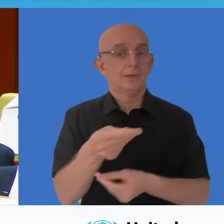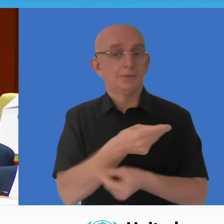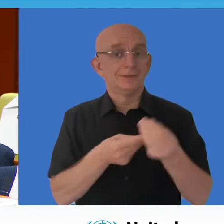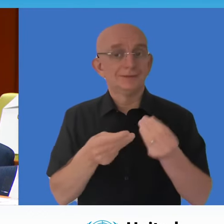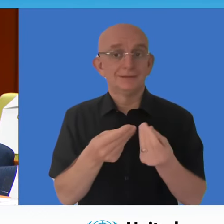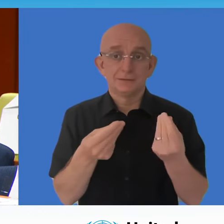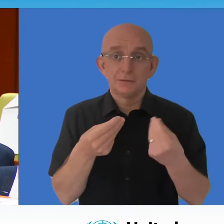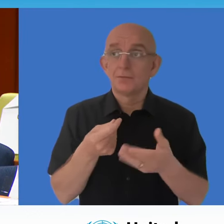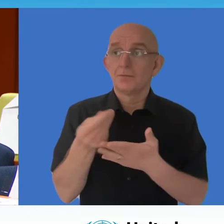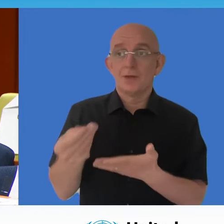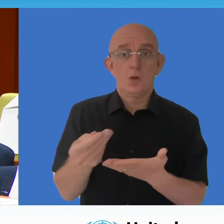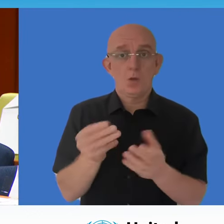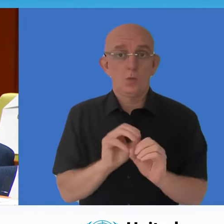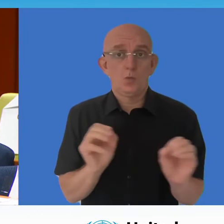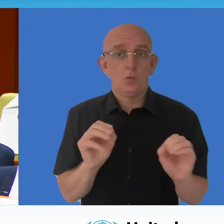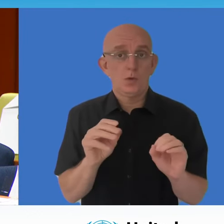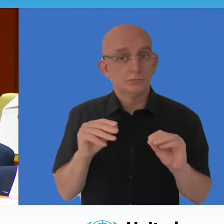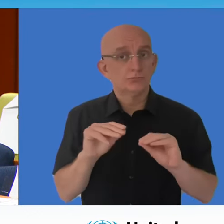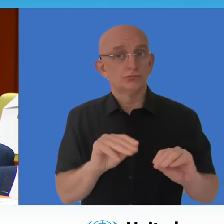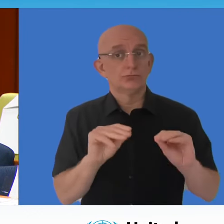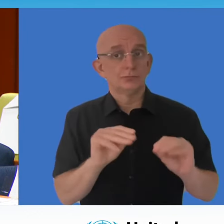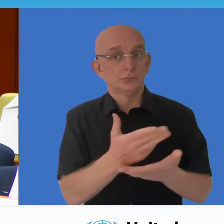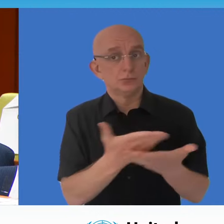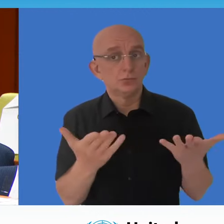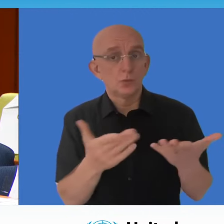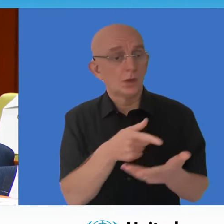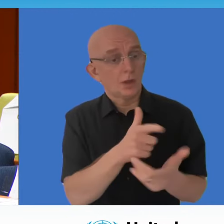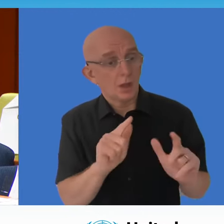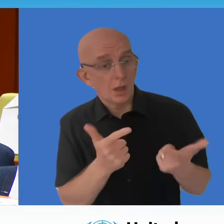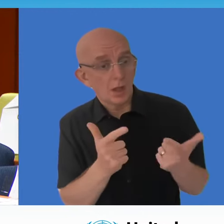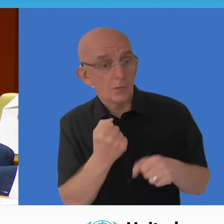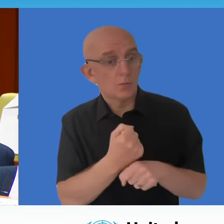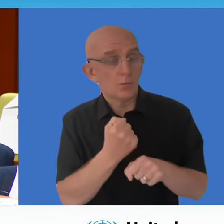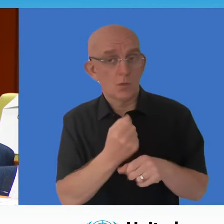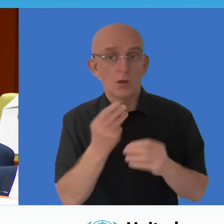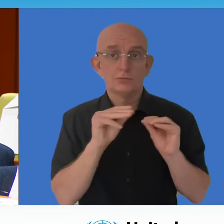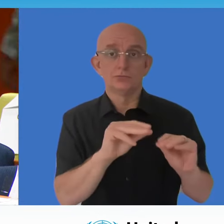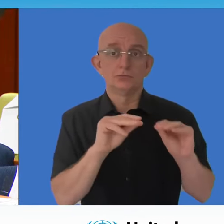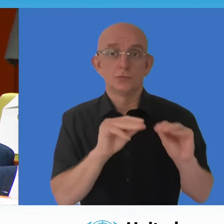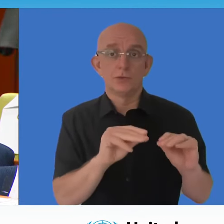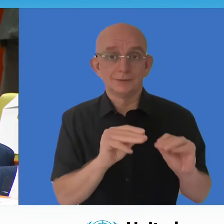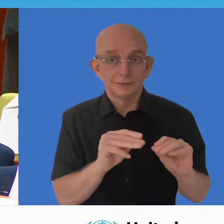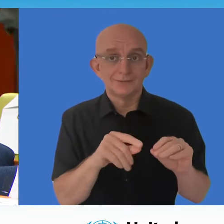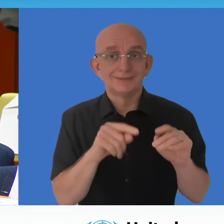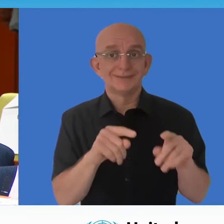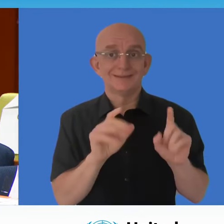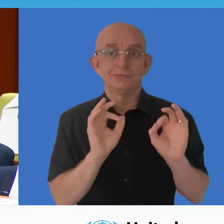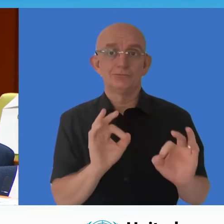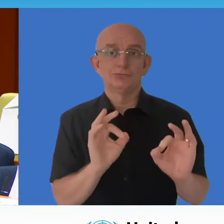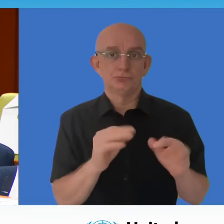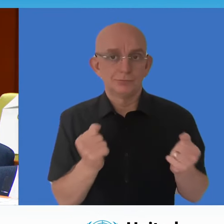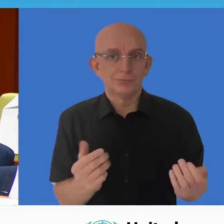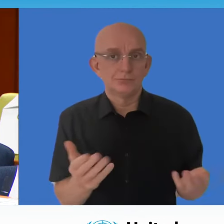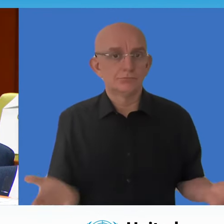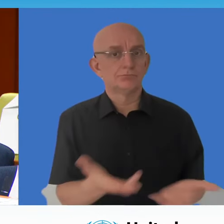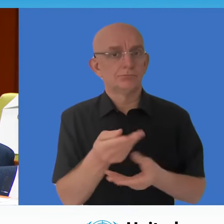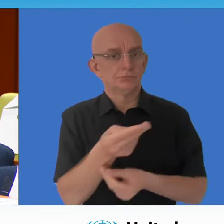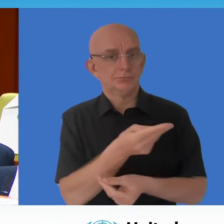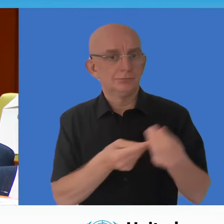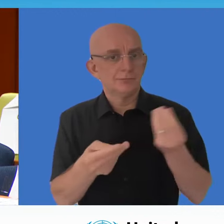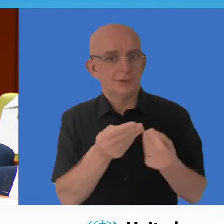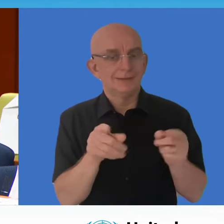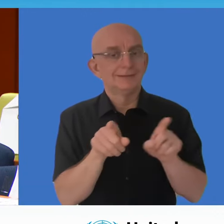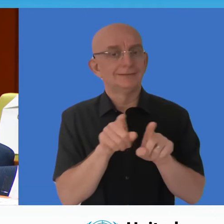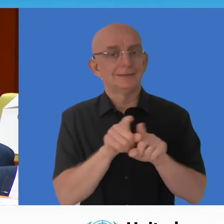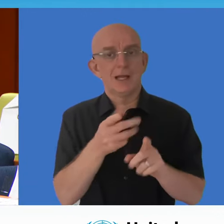Likewise, the Young Trade Program trains young entrepreneurs. These programs are vital in order to promote